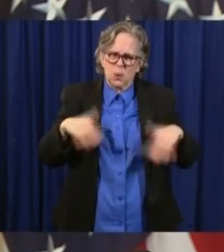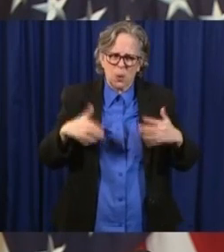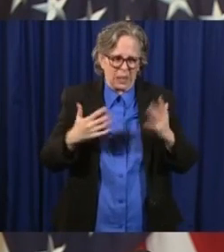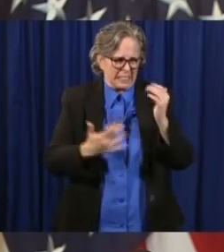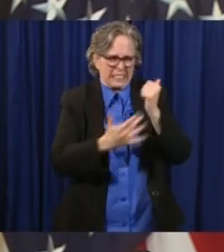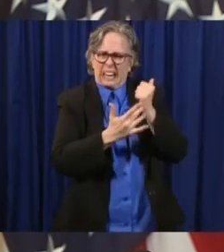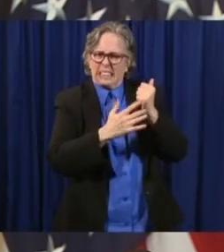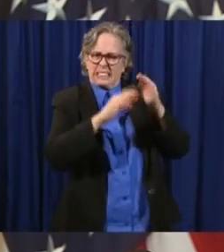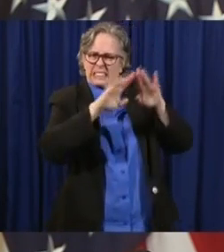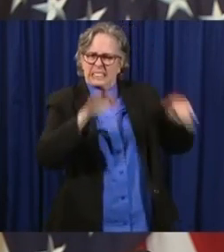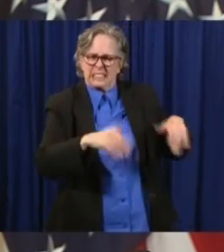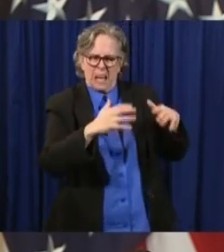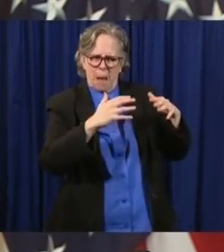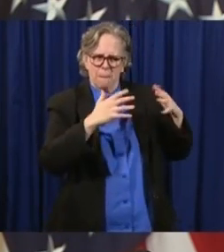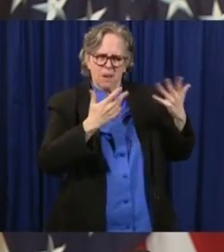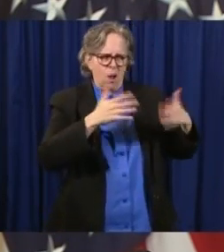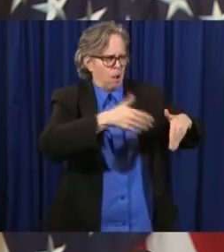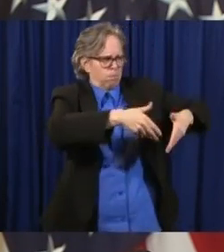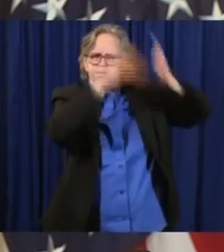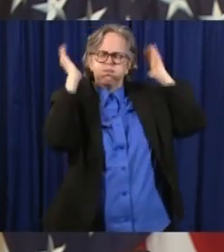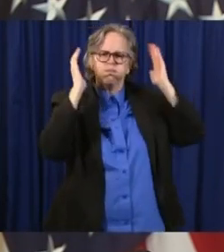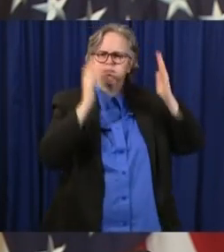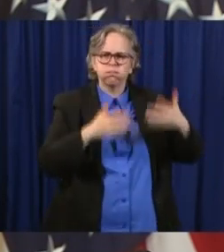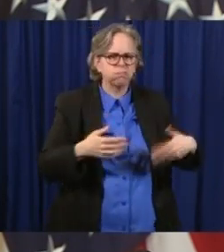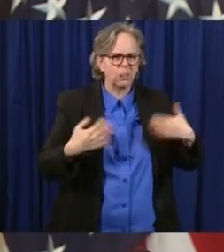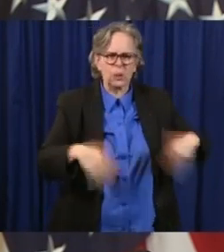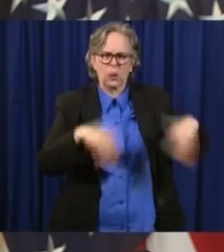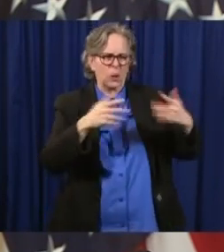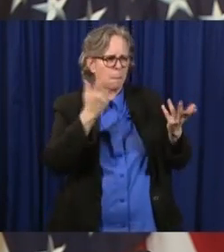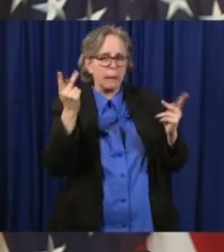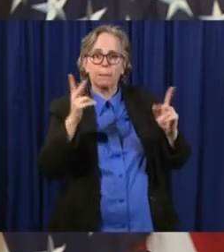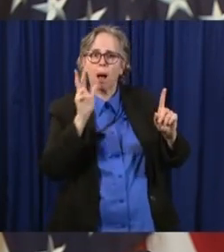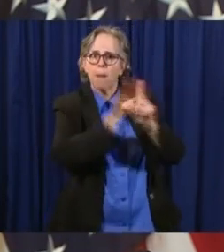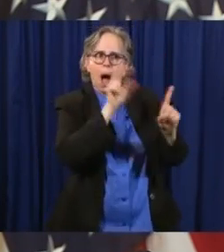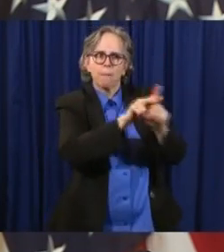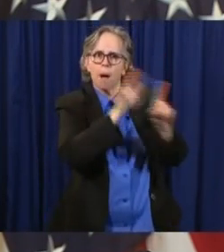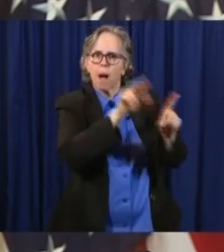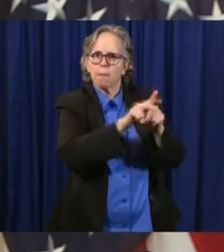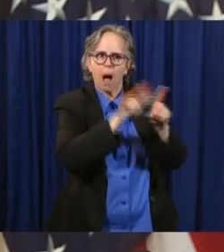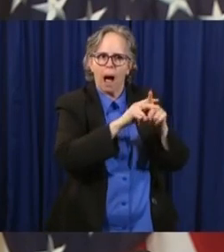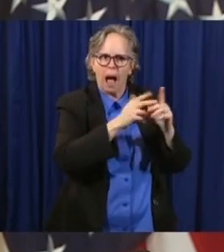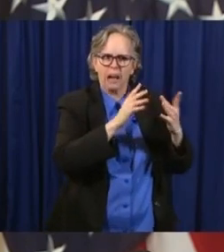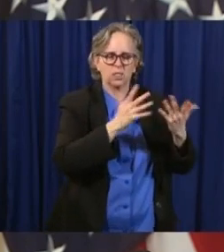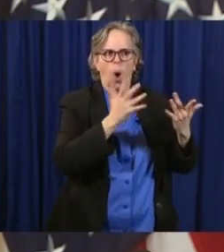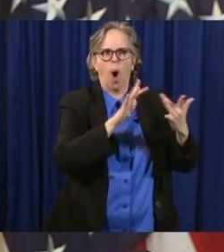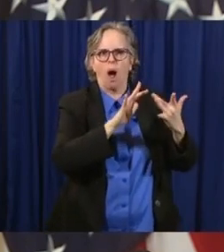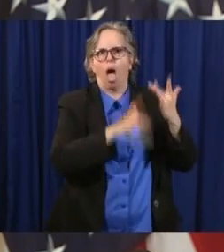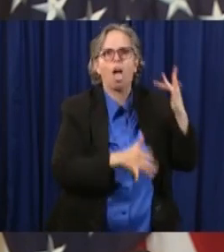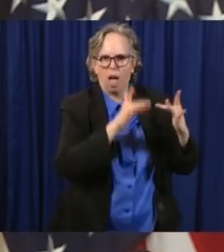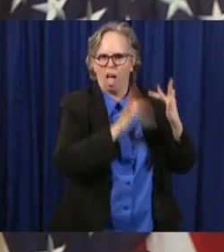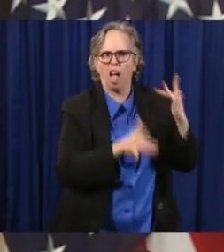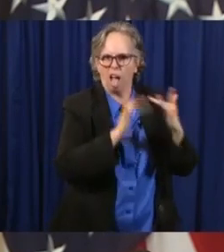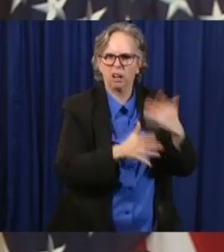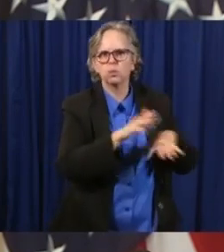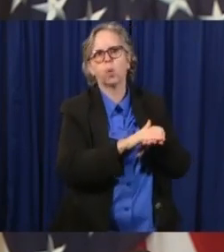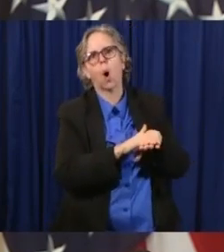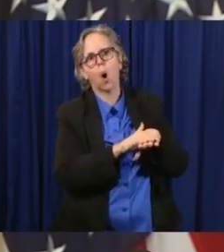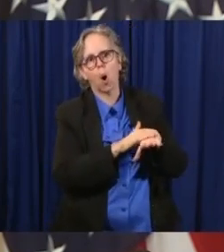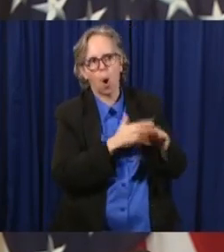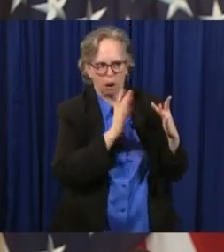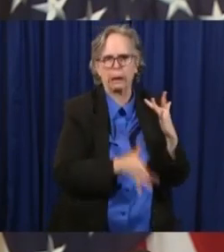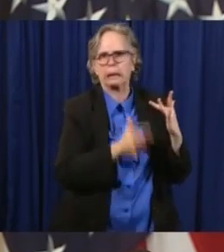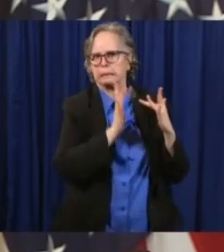overwhelmed by the unprecedented influx of claims, and it is moving much slower than it would under normal